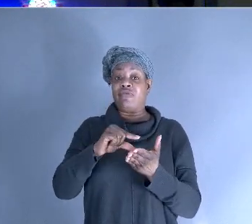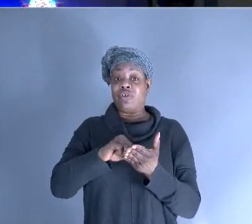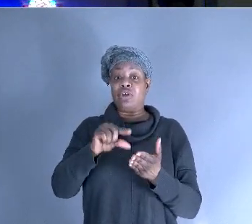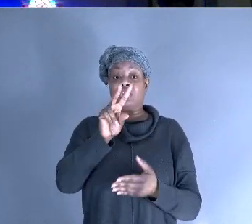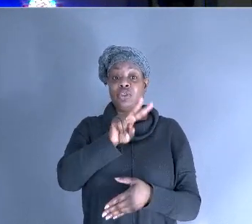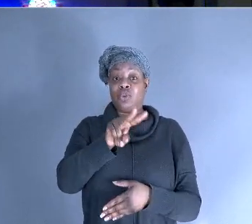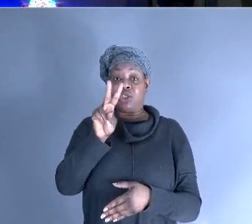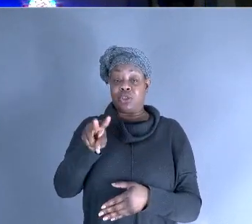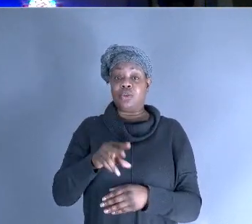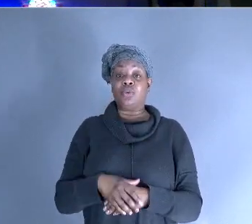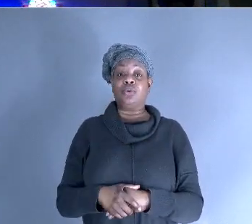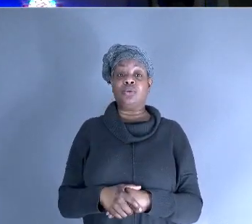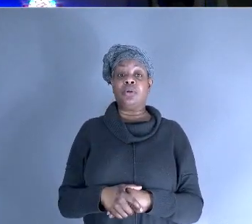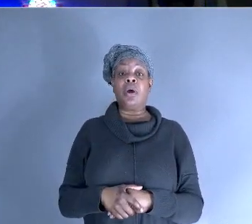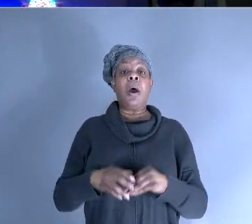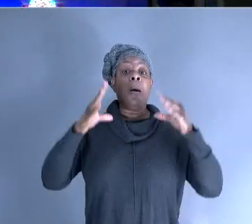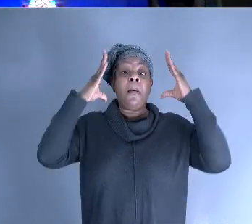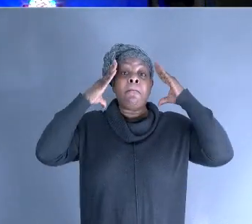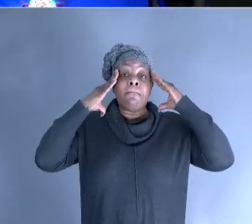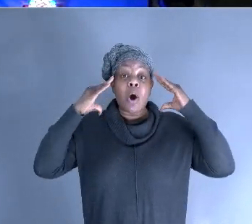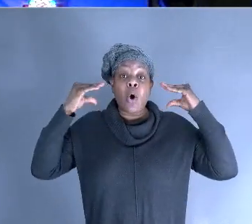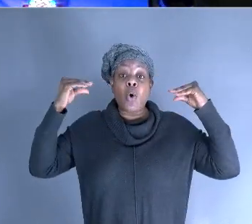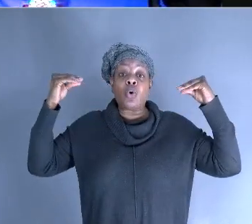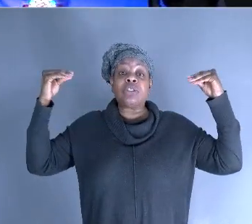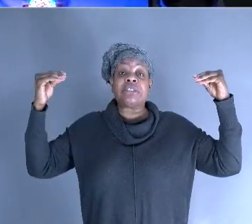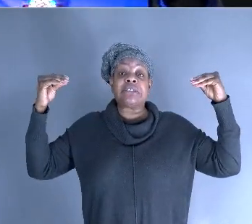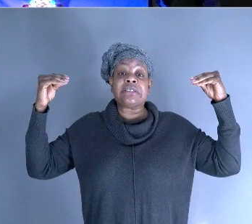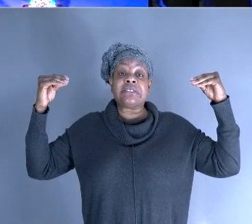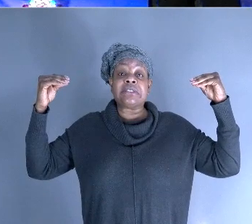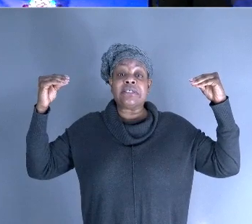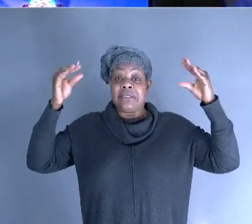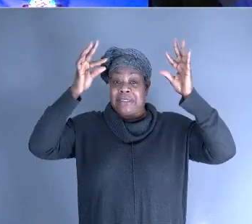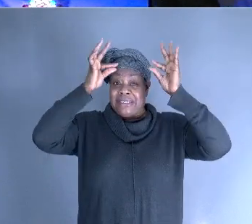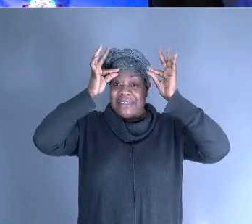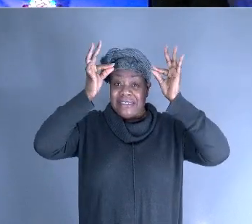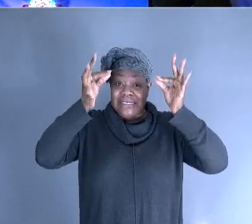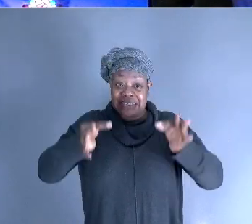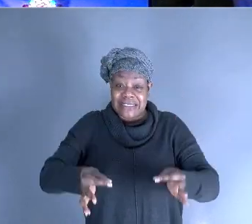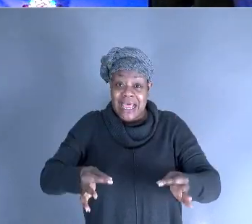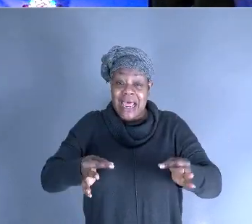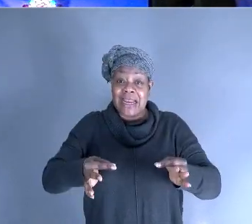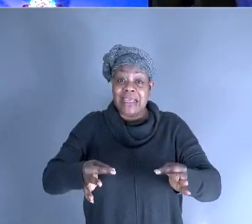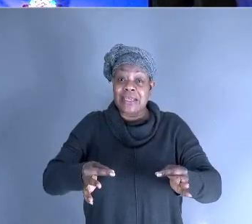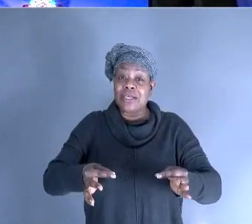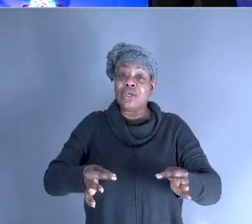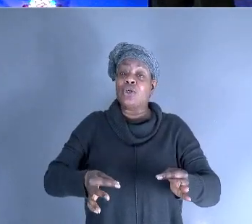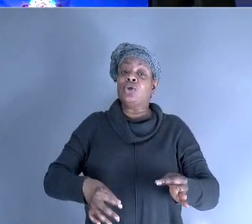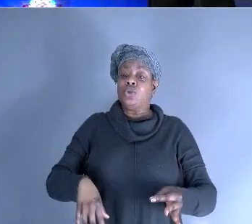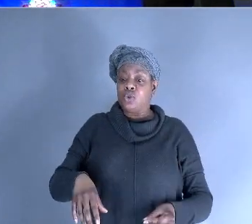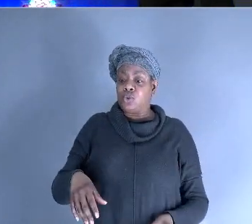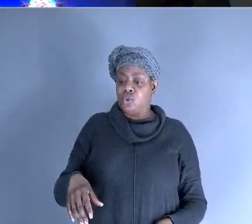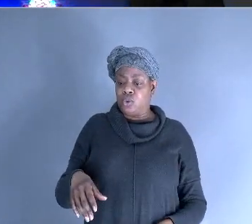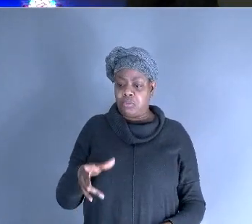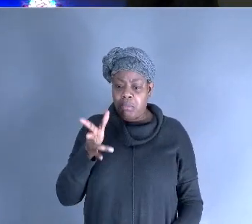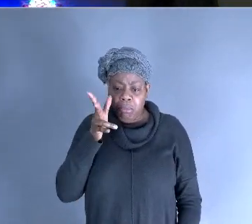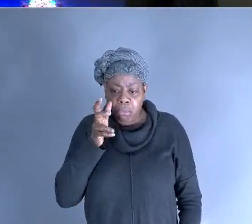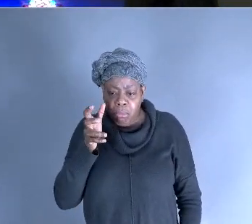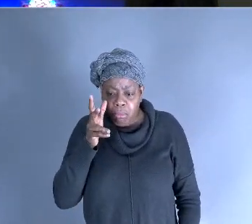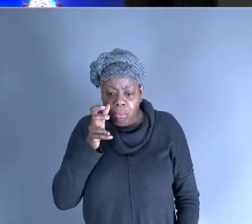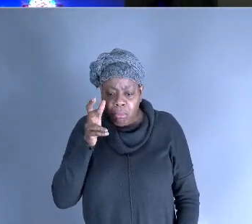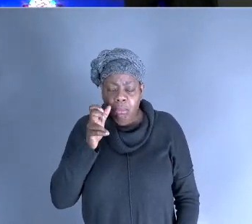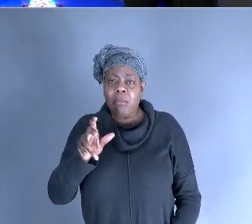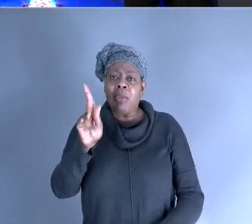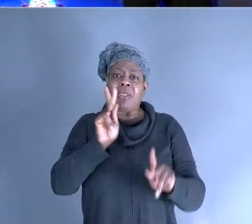that Moses decided to hear the people. And the people